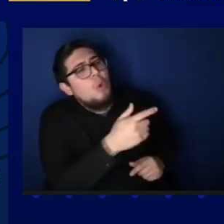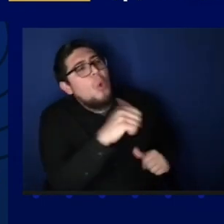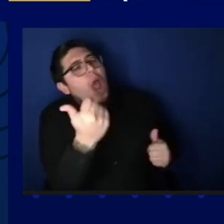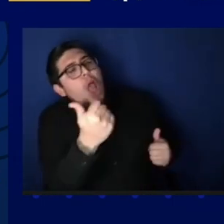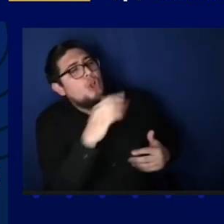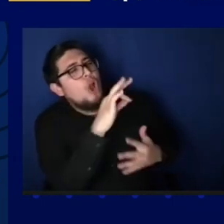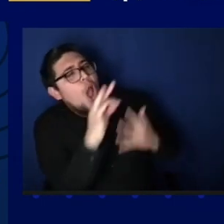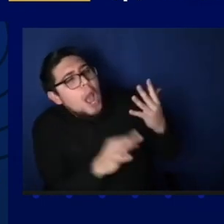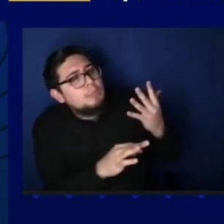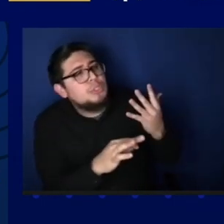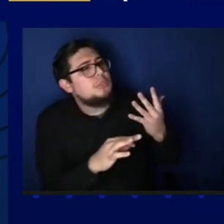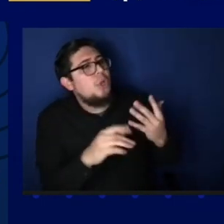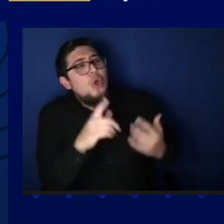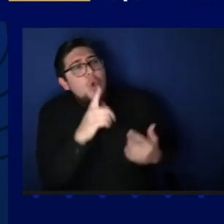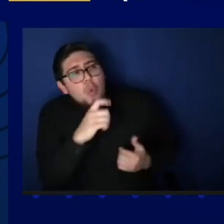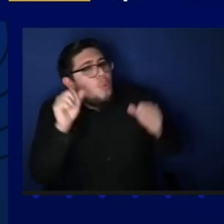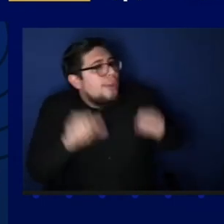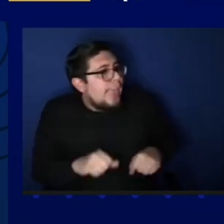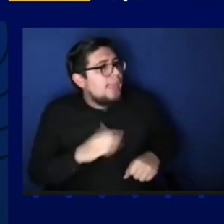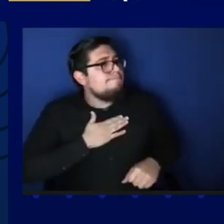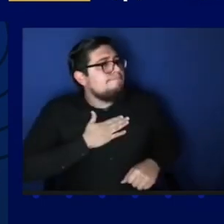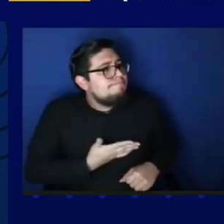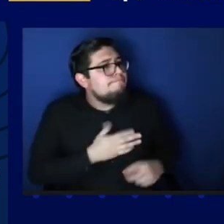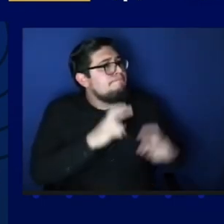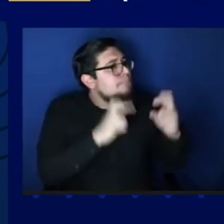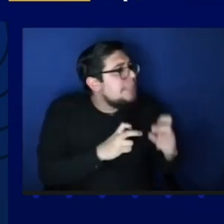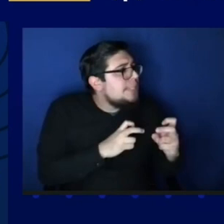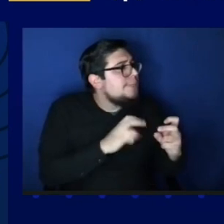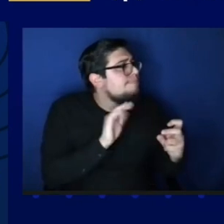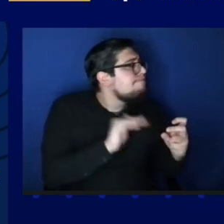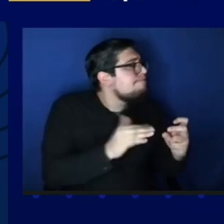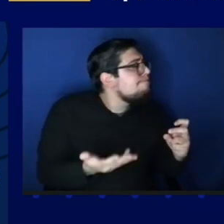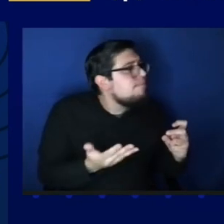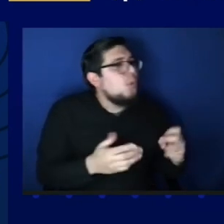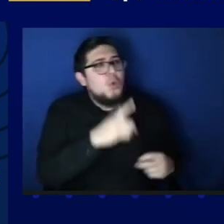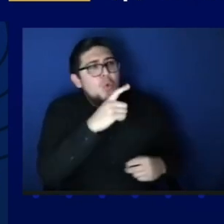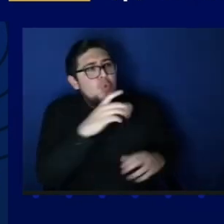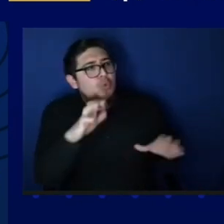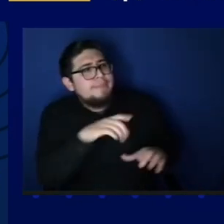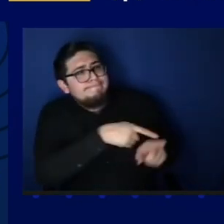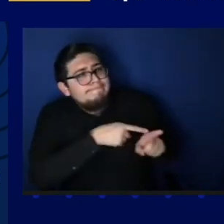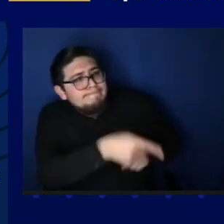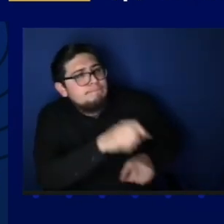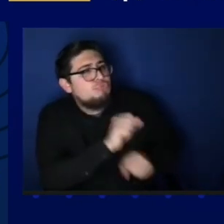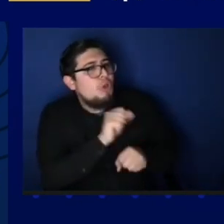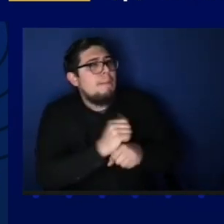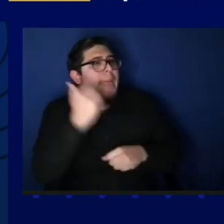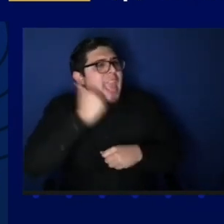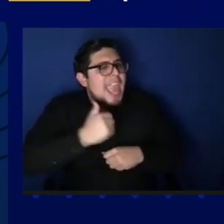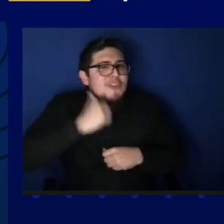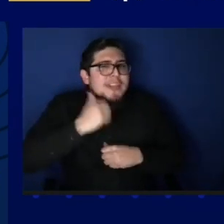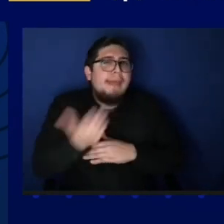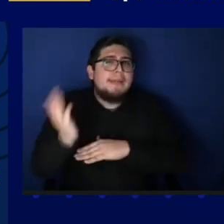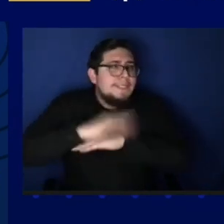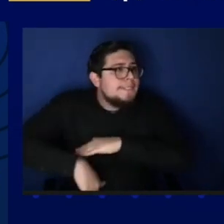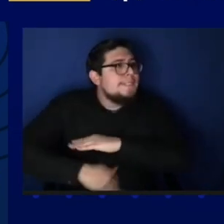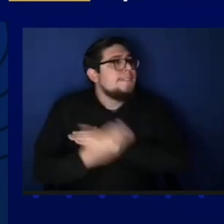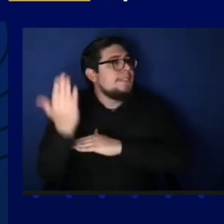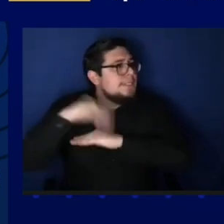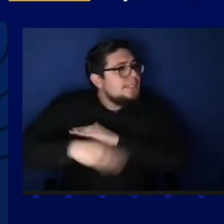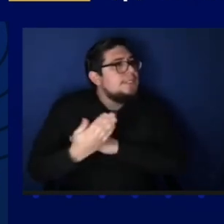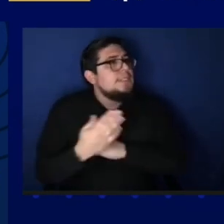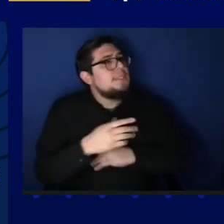options then of who can actually meet and who does this day to day, day in and day out, and meet with that staffer and that